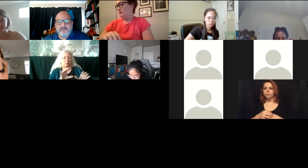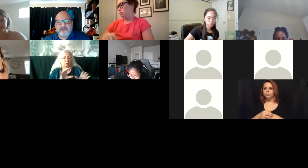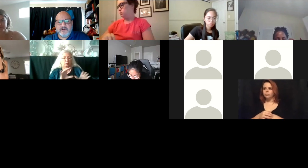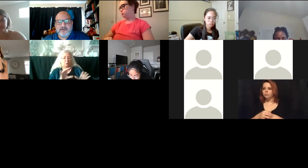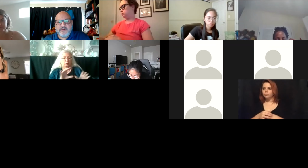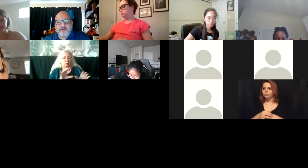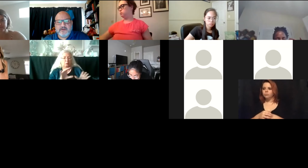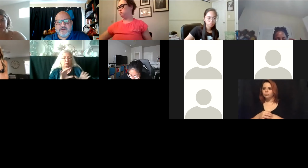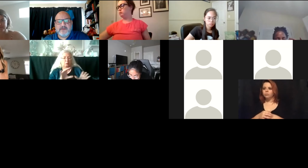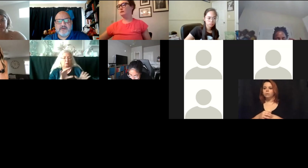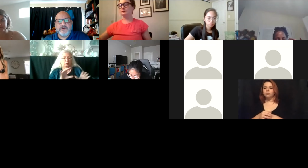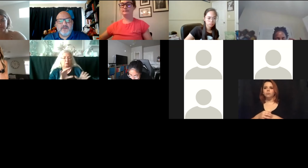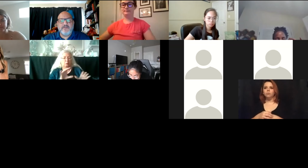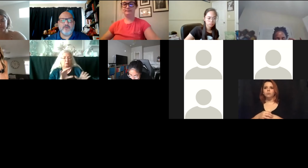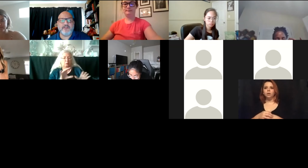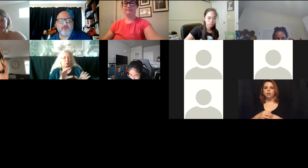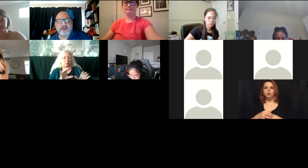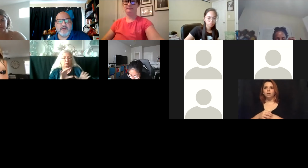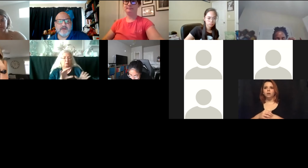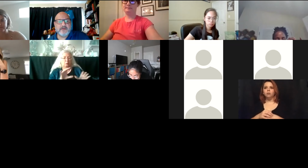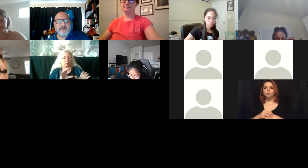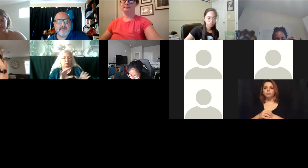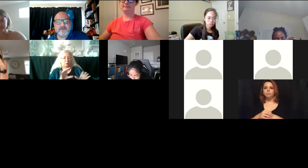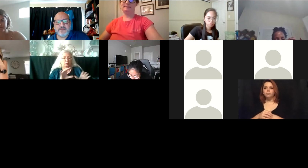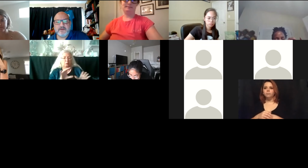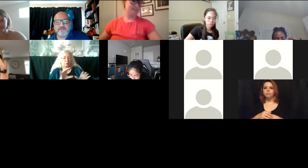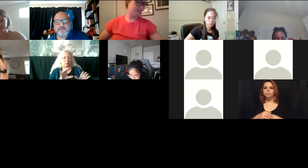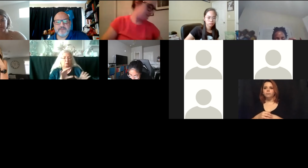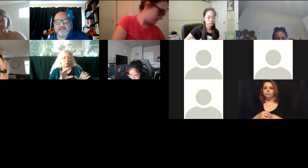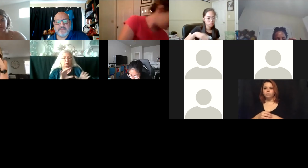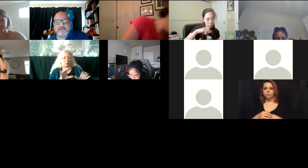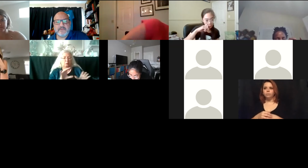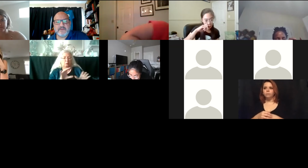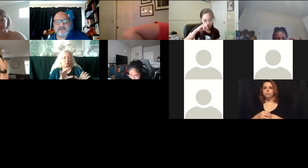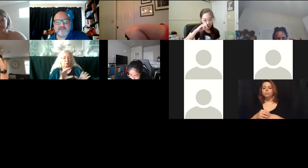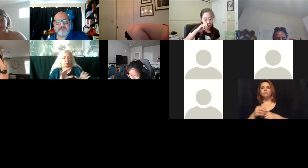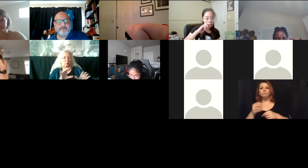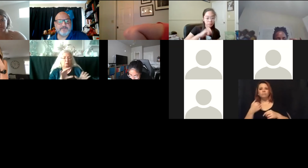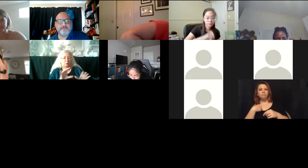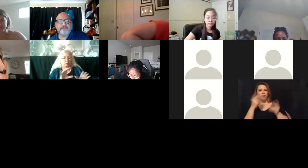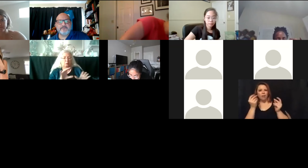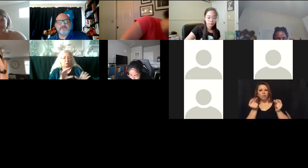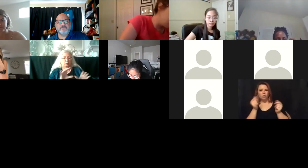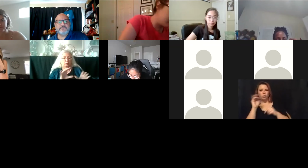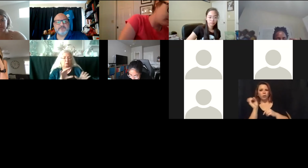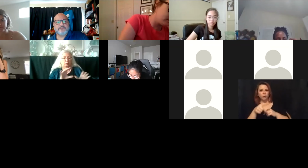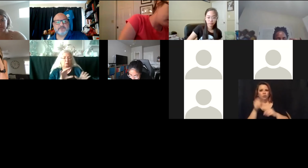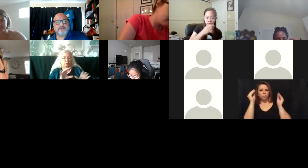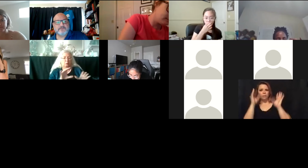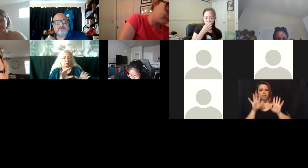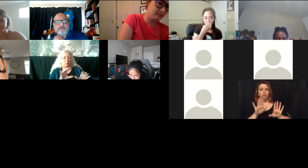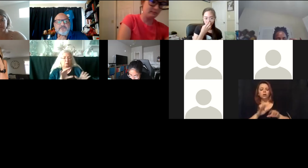11:11. AM, available that way. Professor, I have a quick question. Yes. So